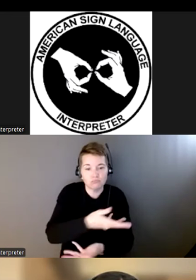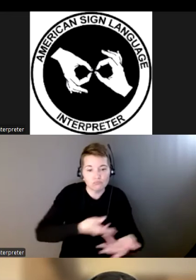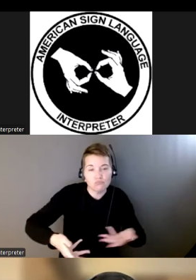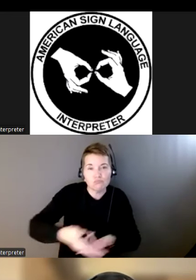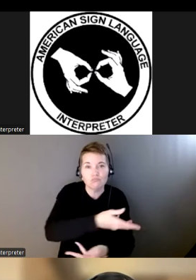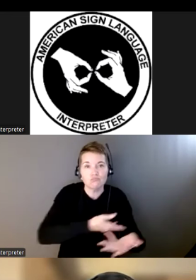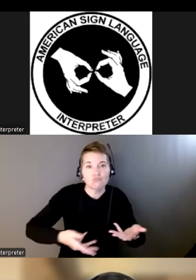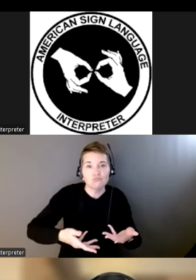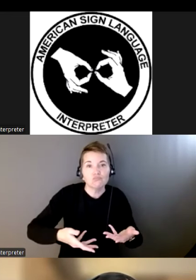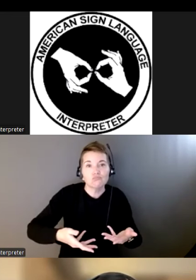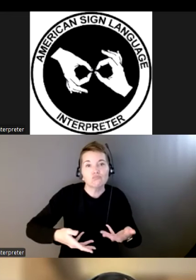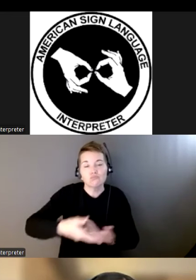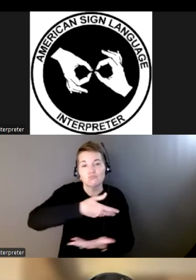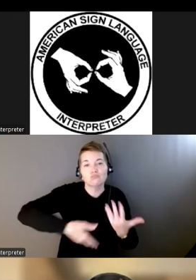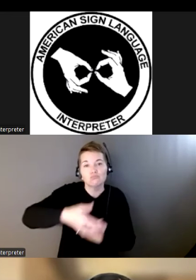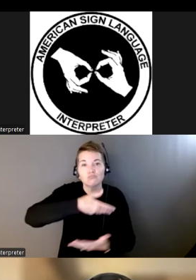reception.